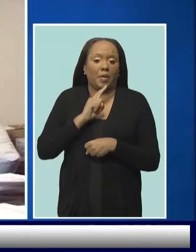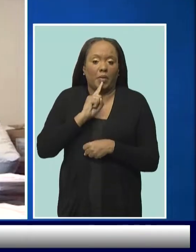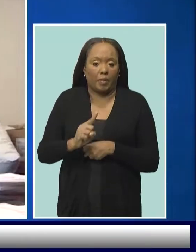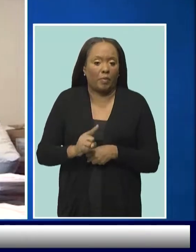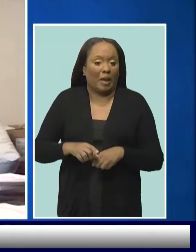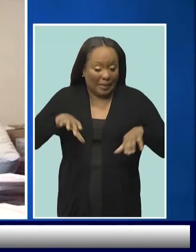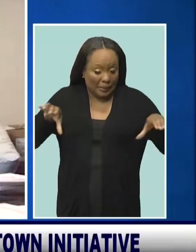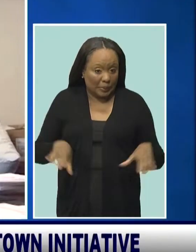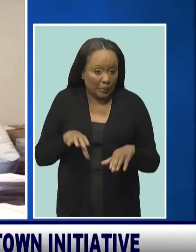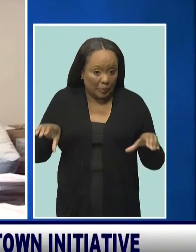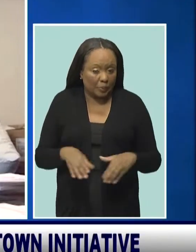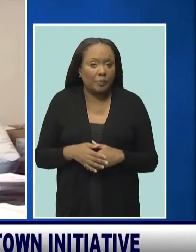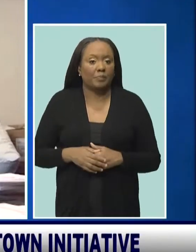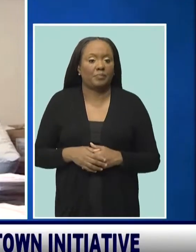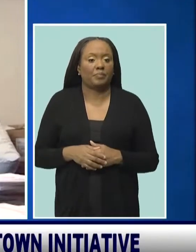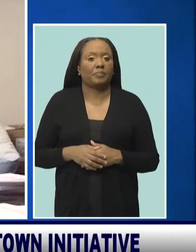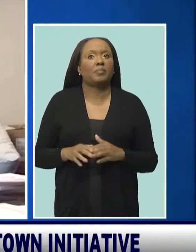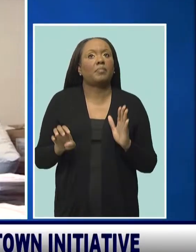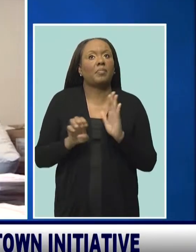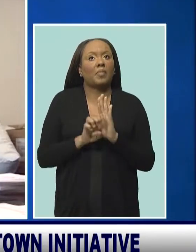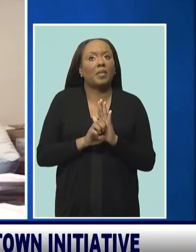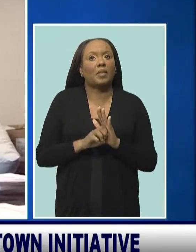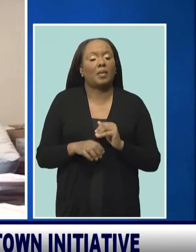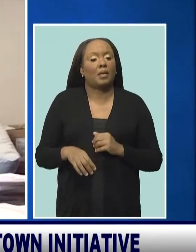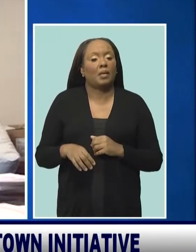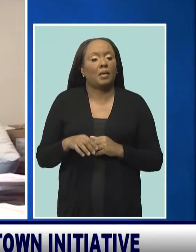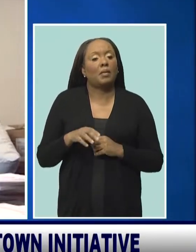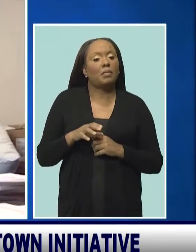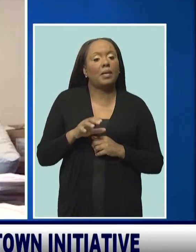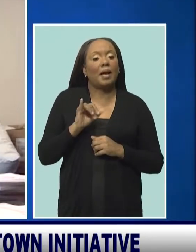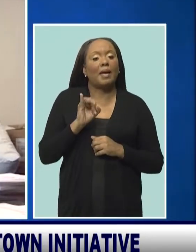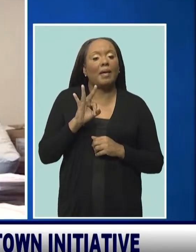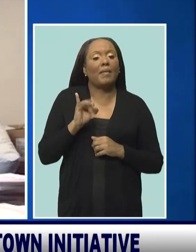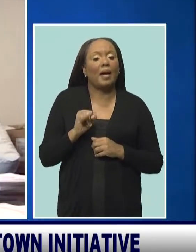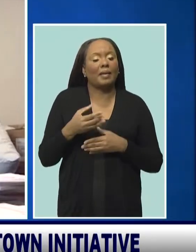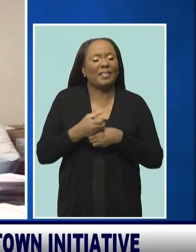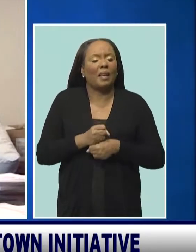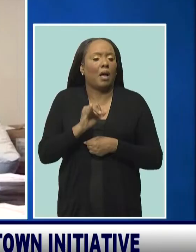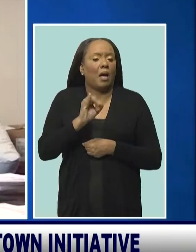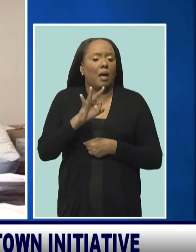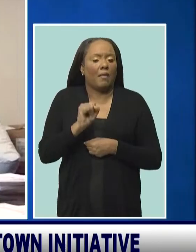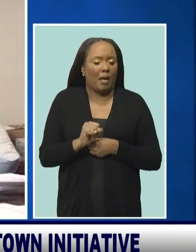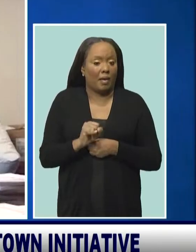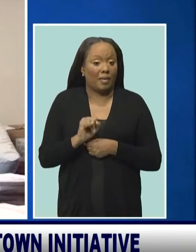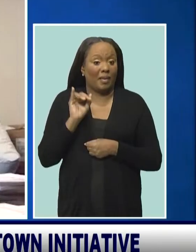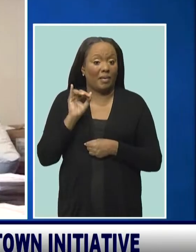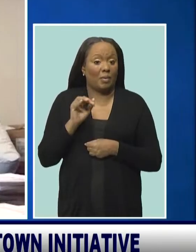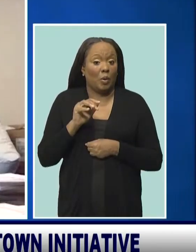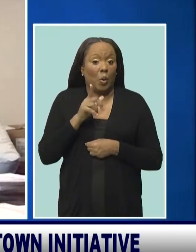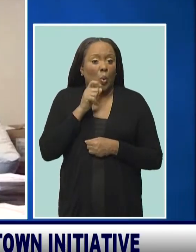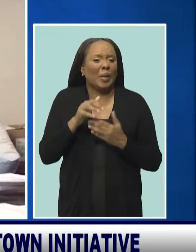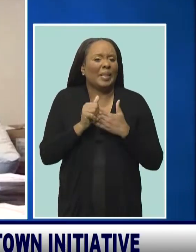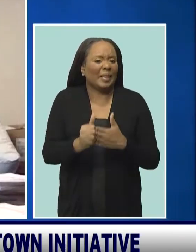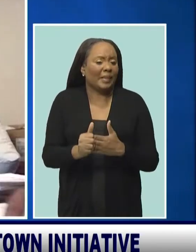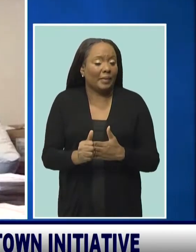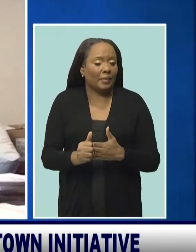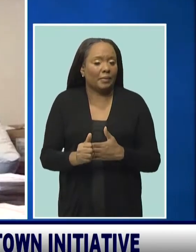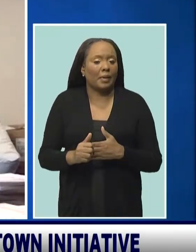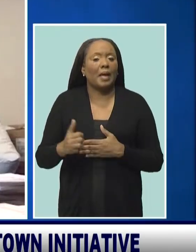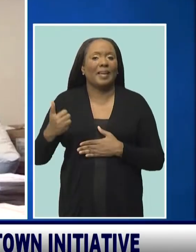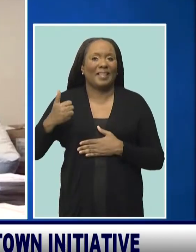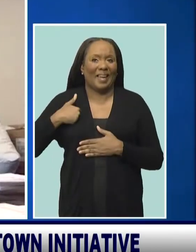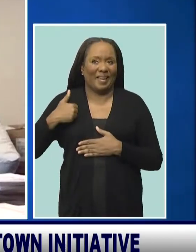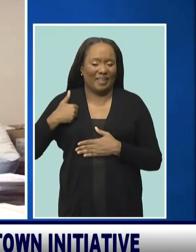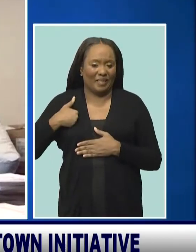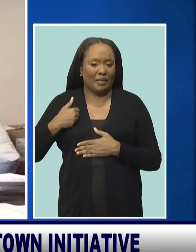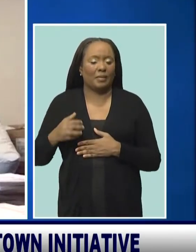our constituency lead in most of the IFIs is Canada. The people that can really make the difference in terms of repurposing the